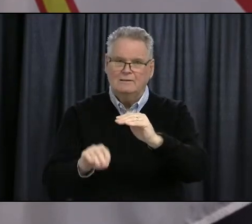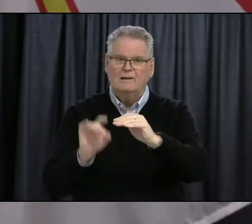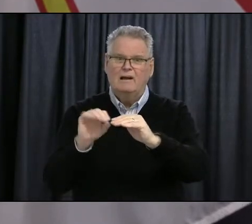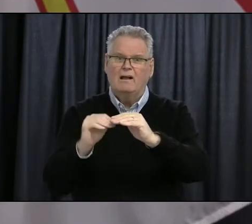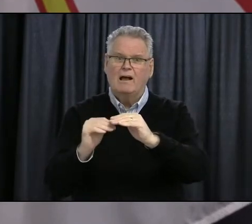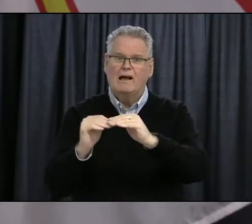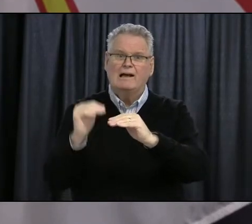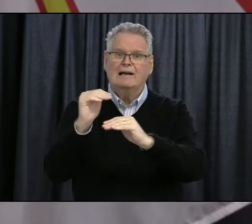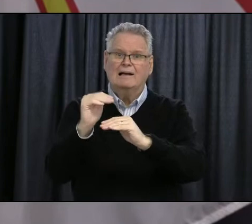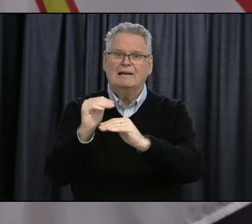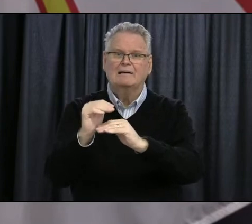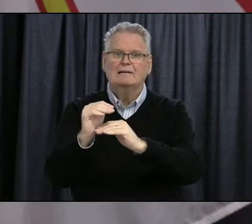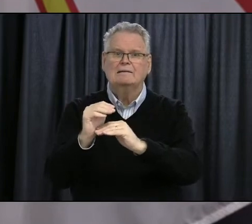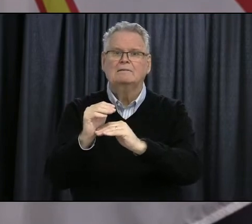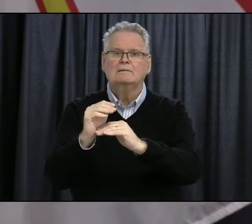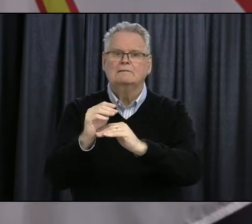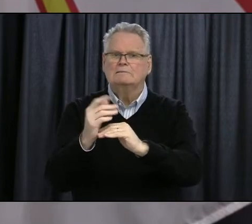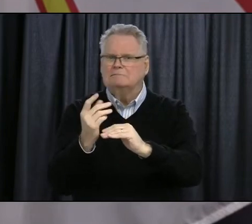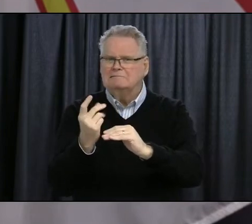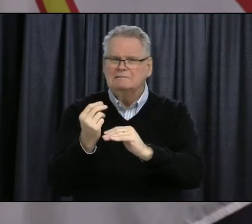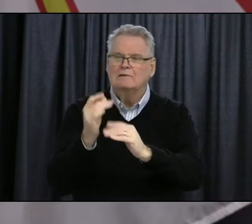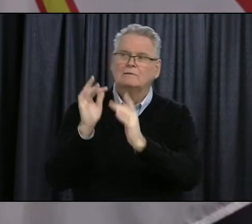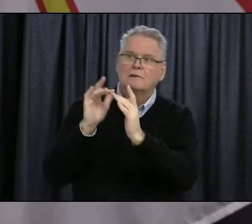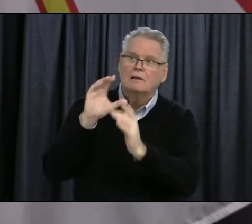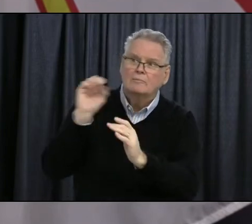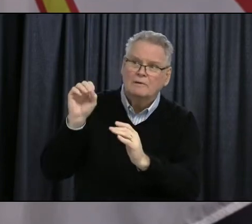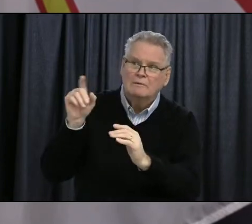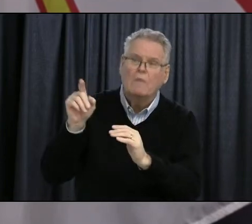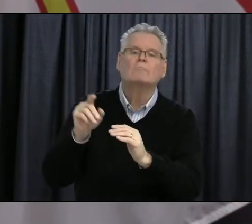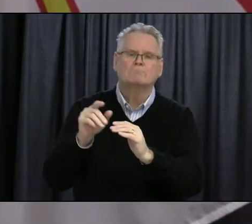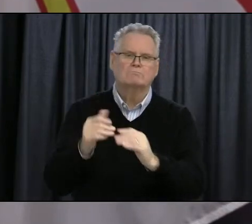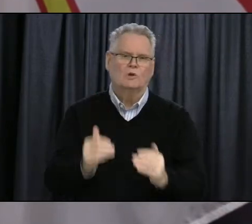safe to be used and is still considered to be stable and effective.